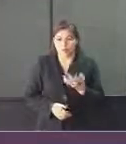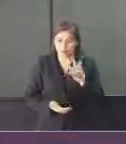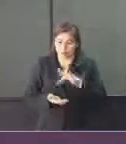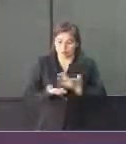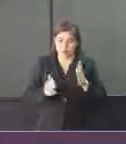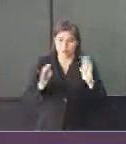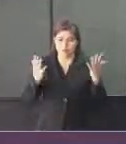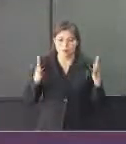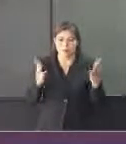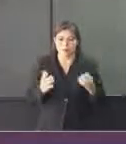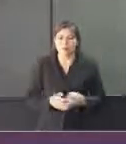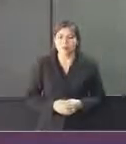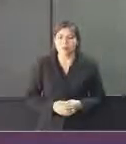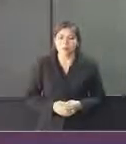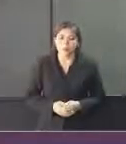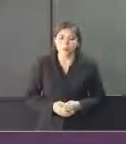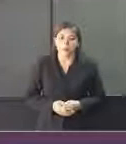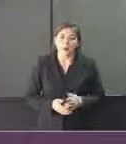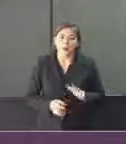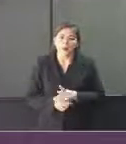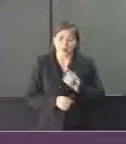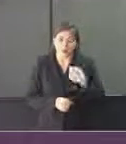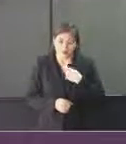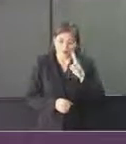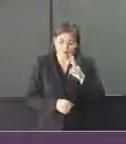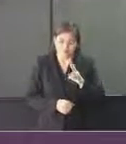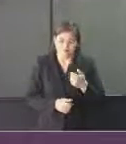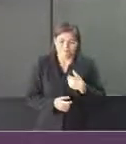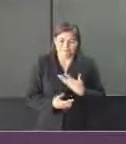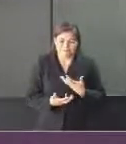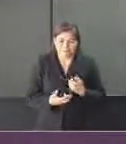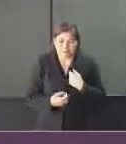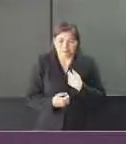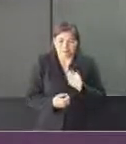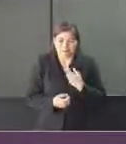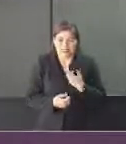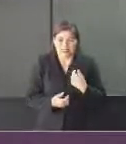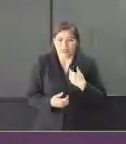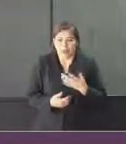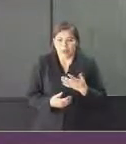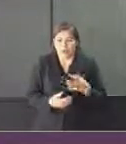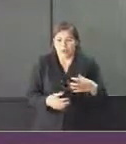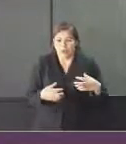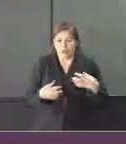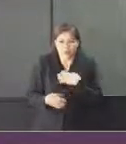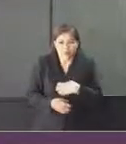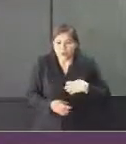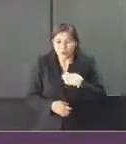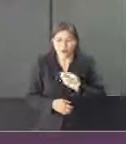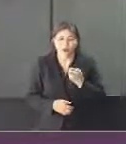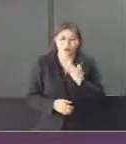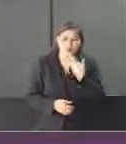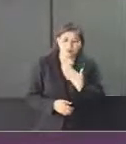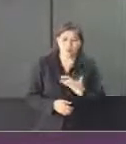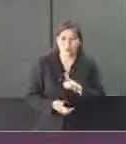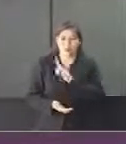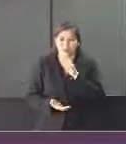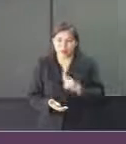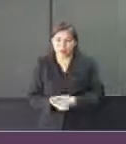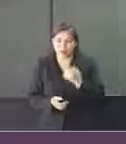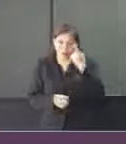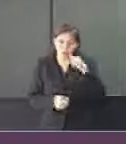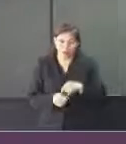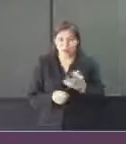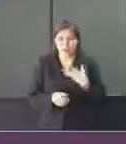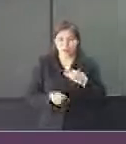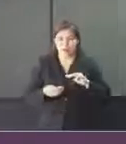Thank you for your applauses. It's very touching to see all our fights. We have a